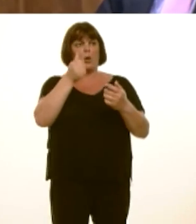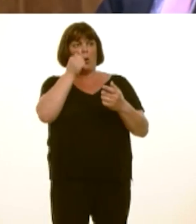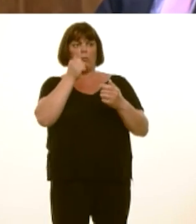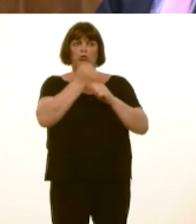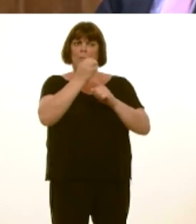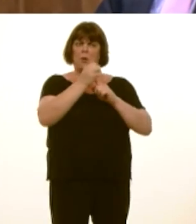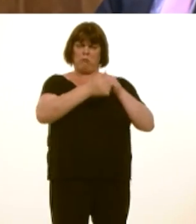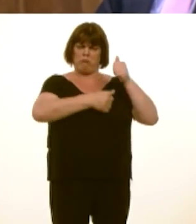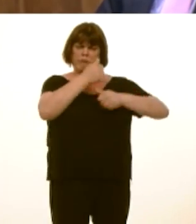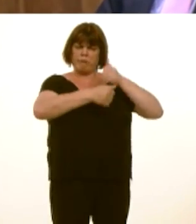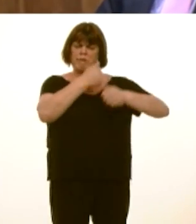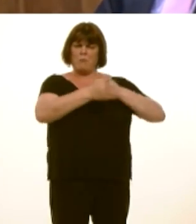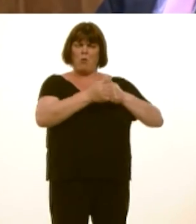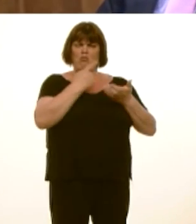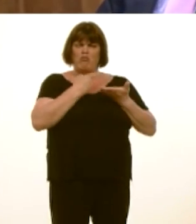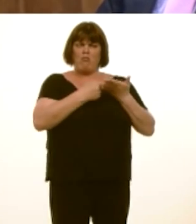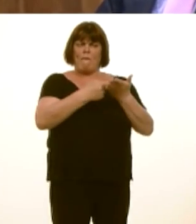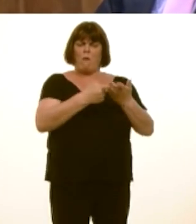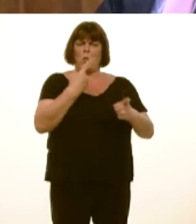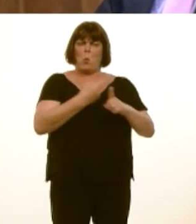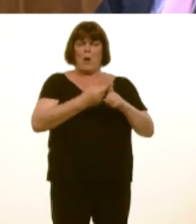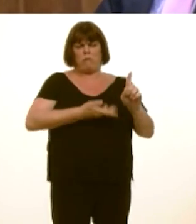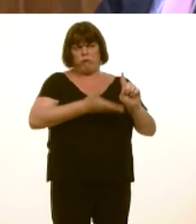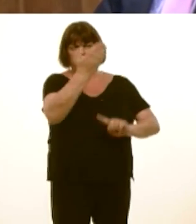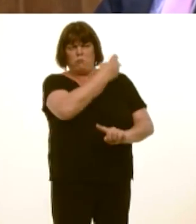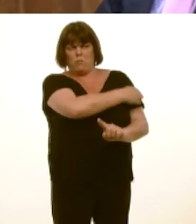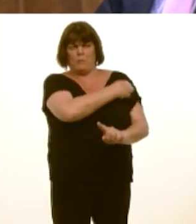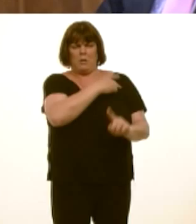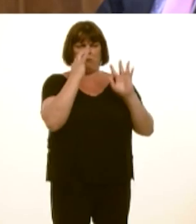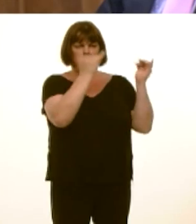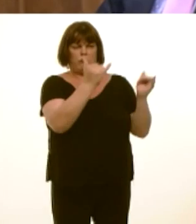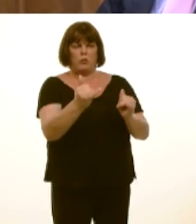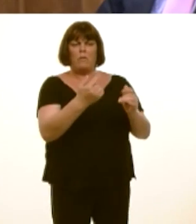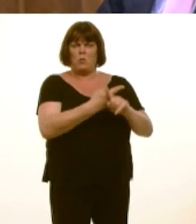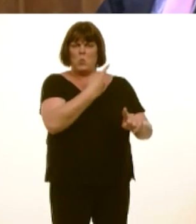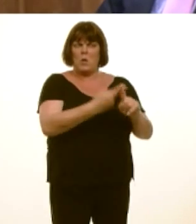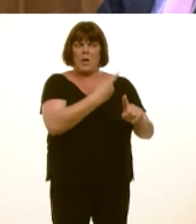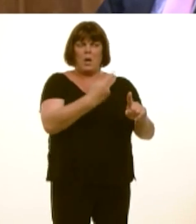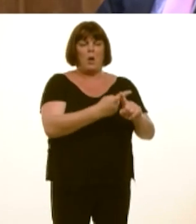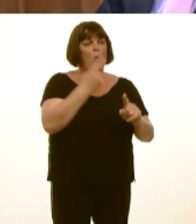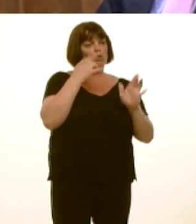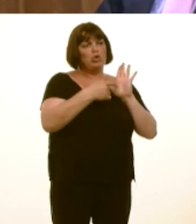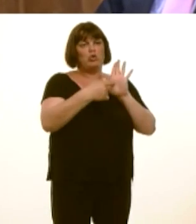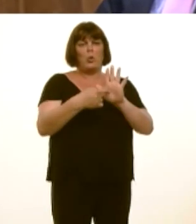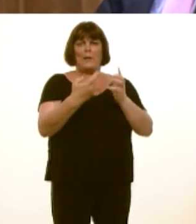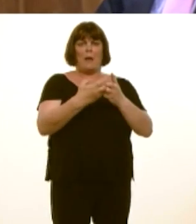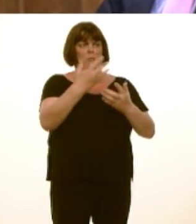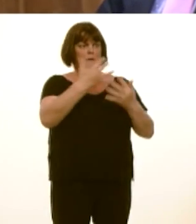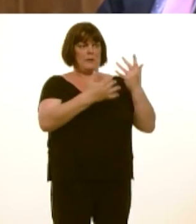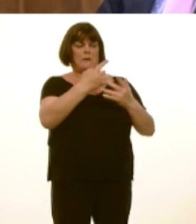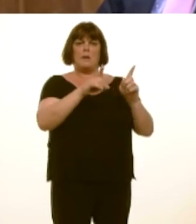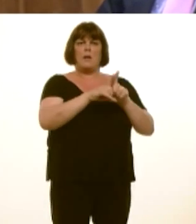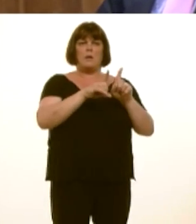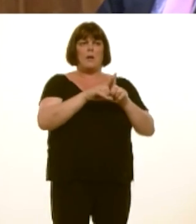job in referring people as quickly as possible. We see that in the statistics, and we expect to see that reflected in